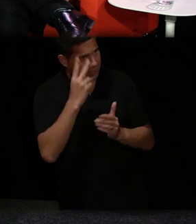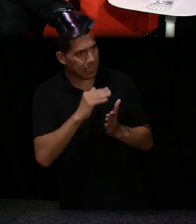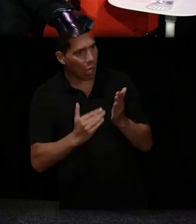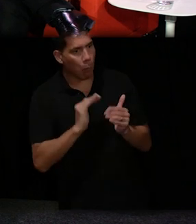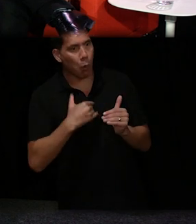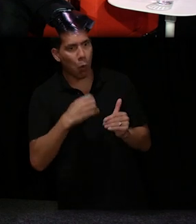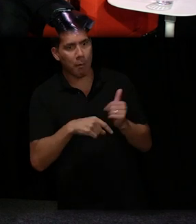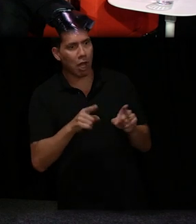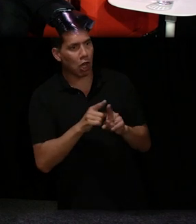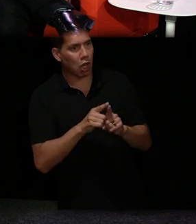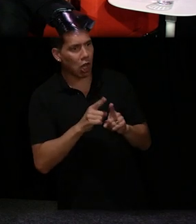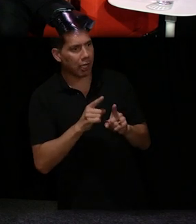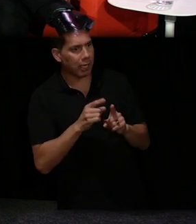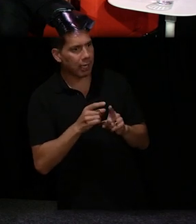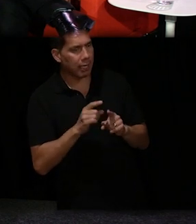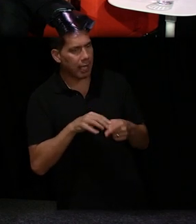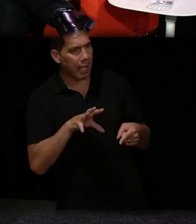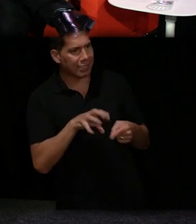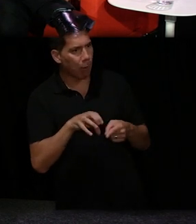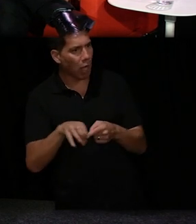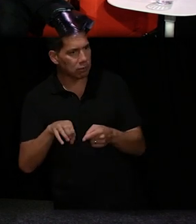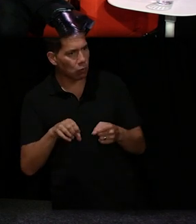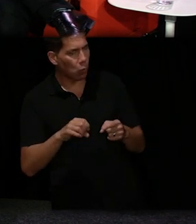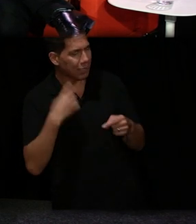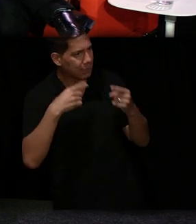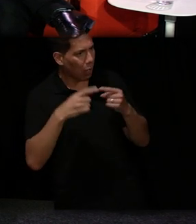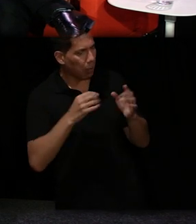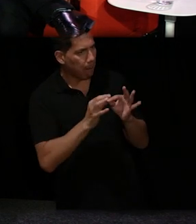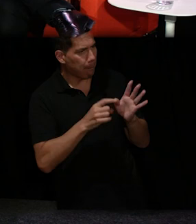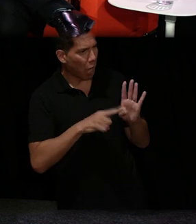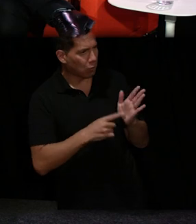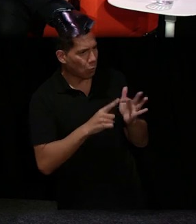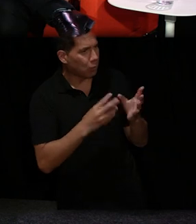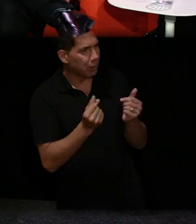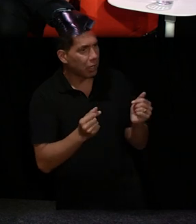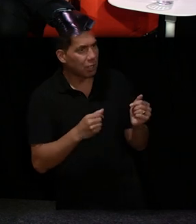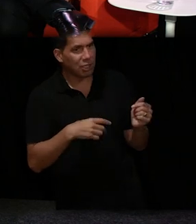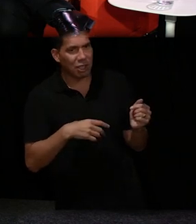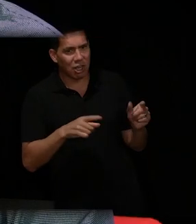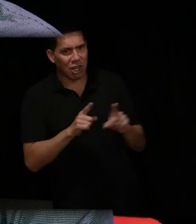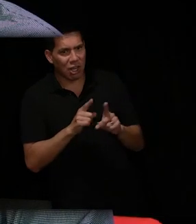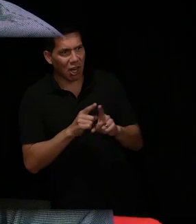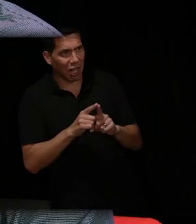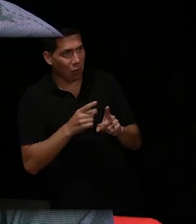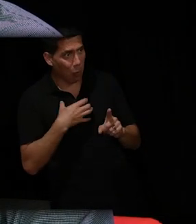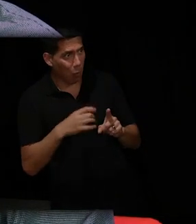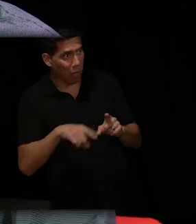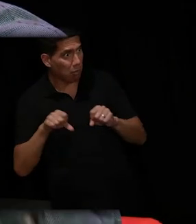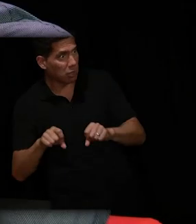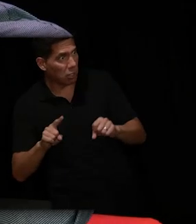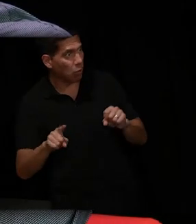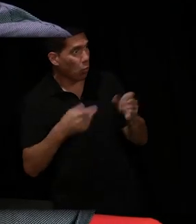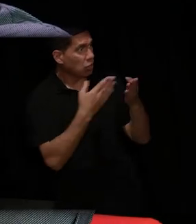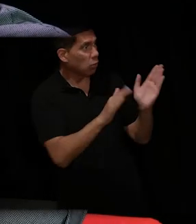or about the sort of celebrity of a politician as opposed to genuine kind of political achievement or endeavour, I suppose?